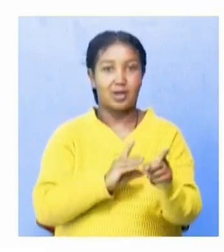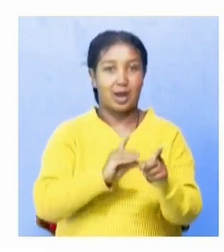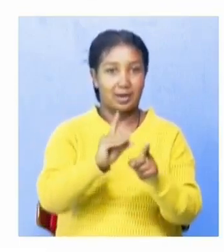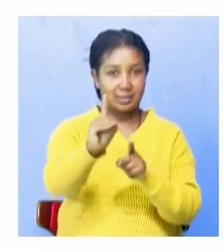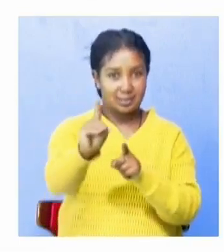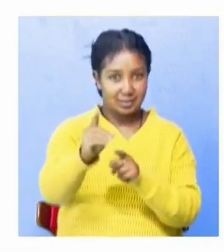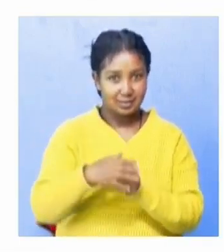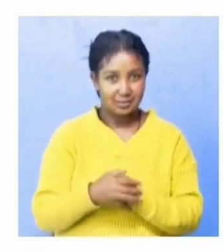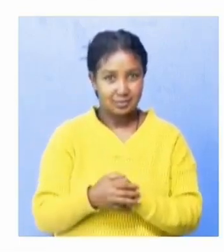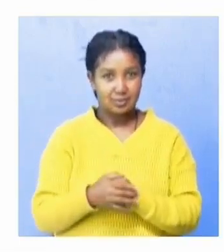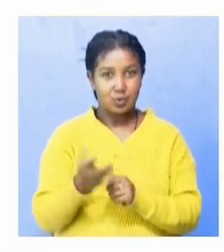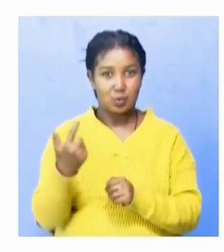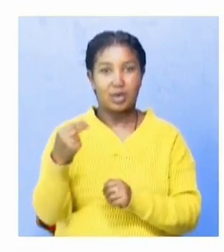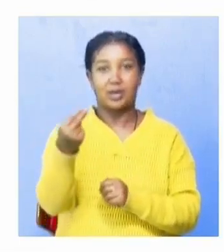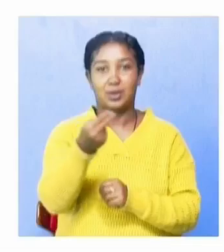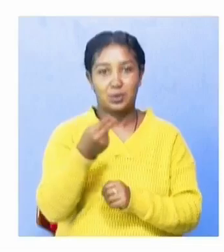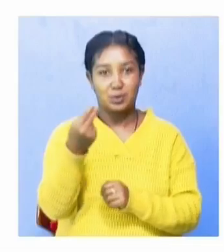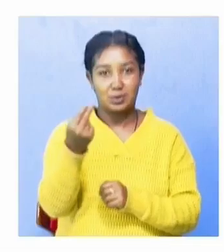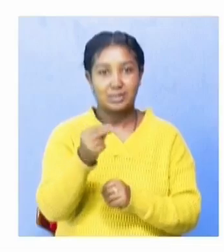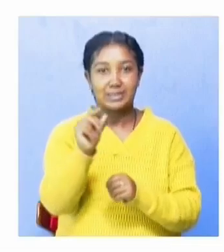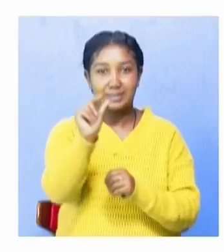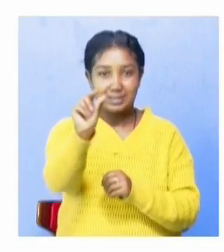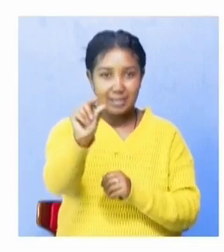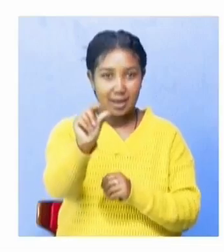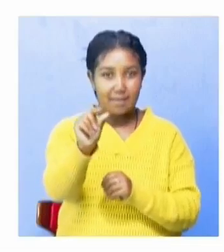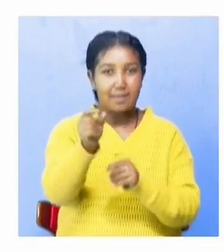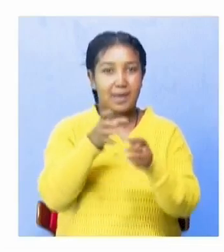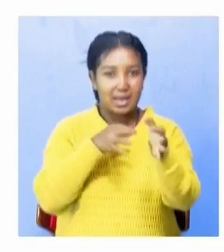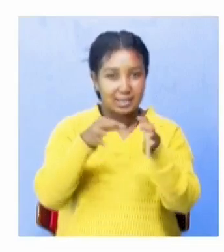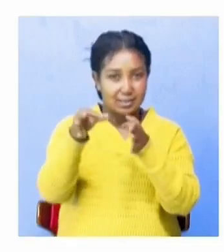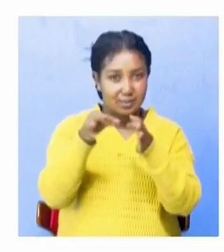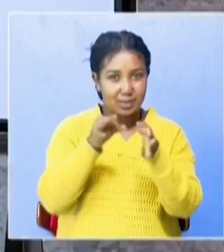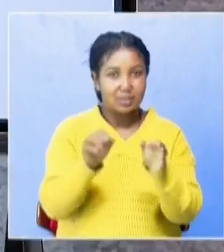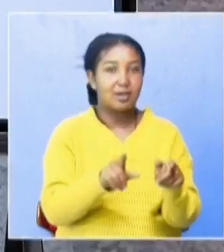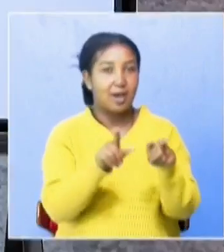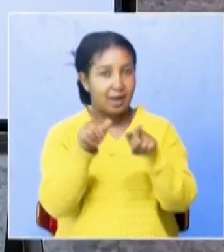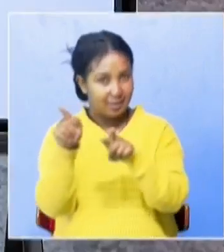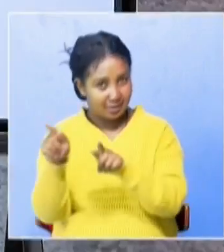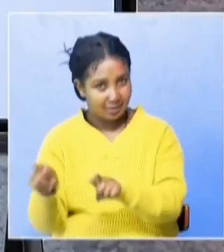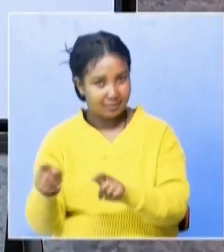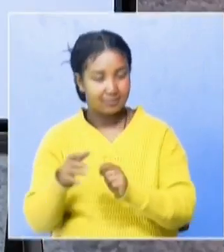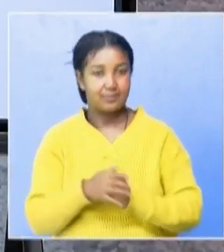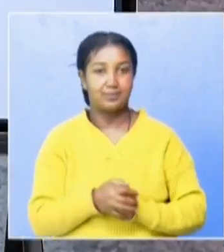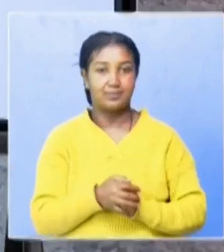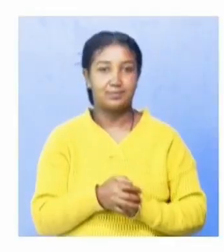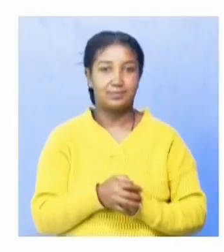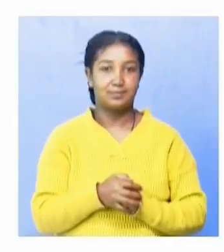direction, we can use some expressions just like,